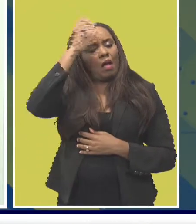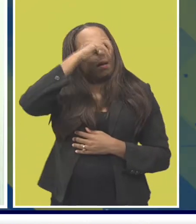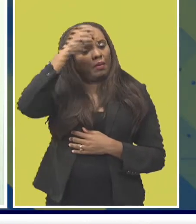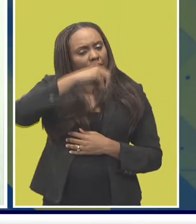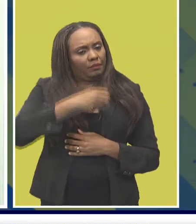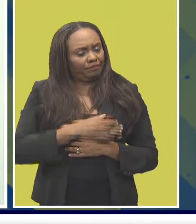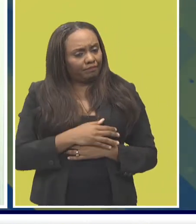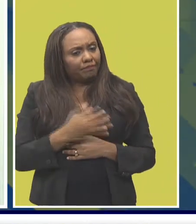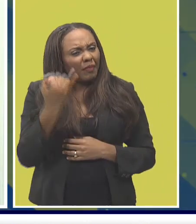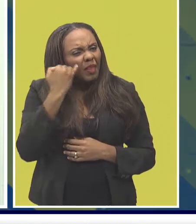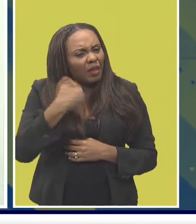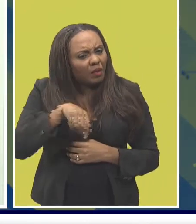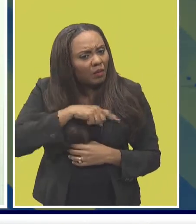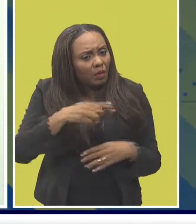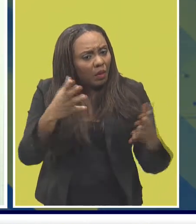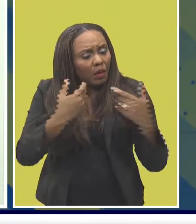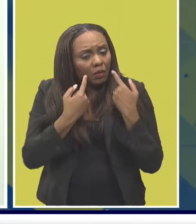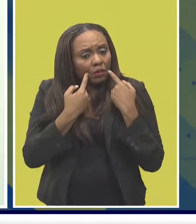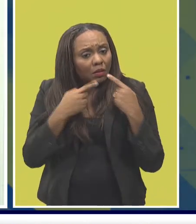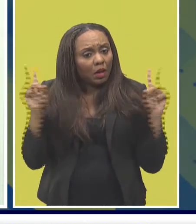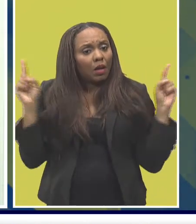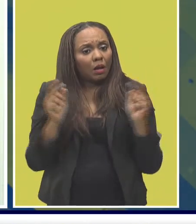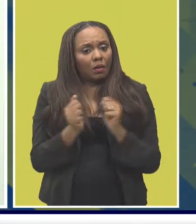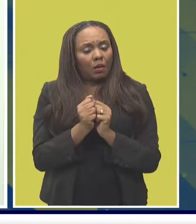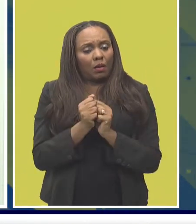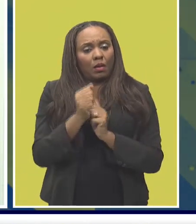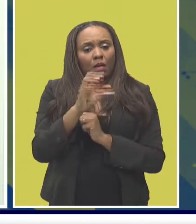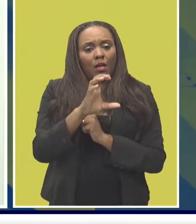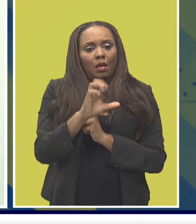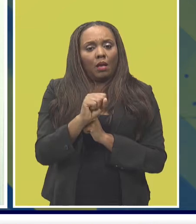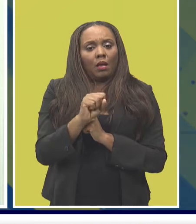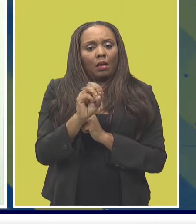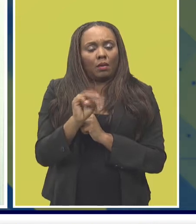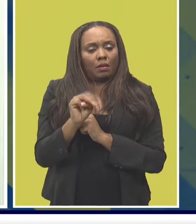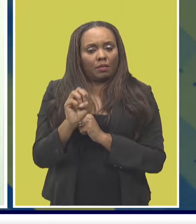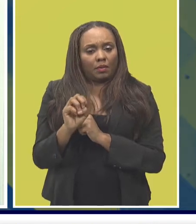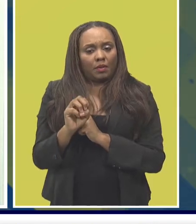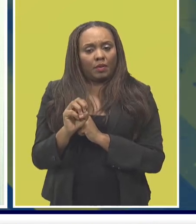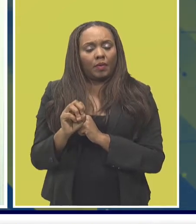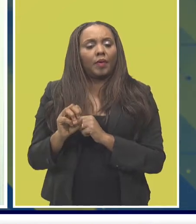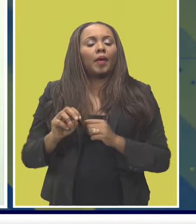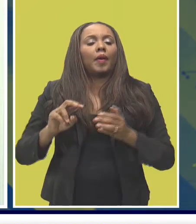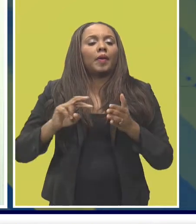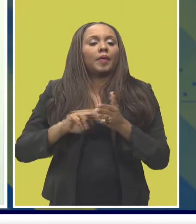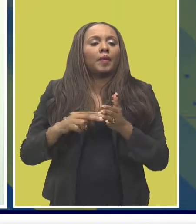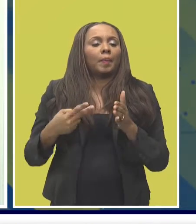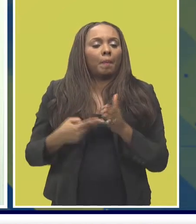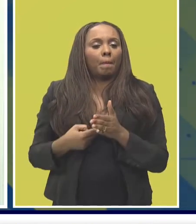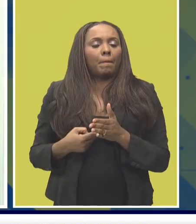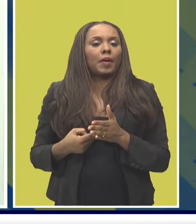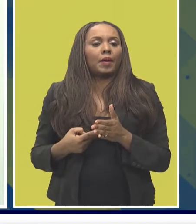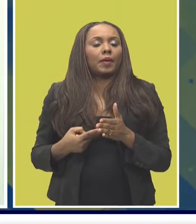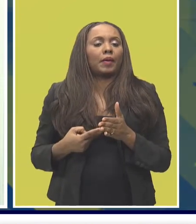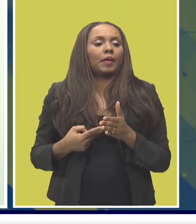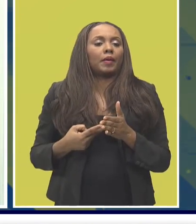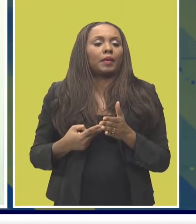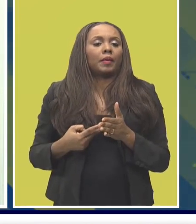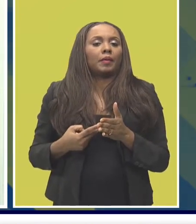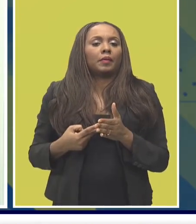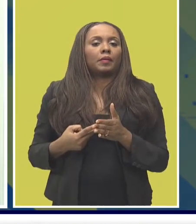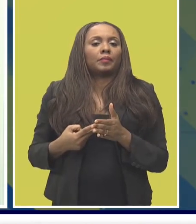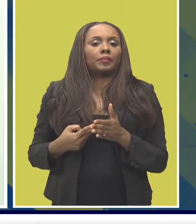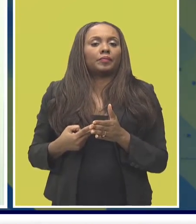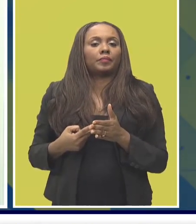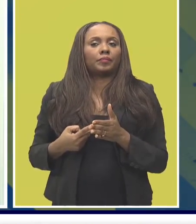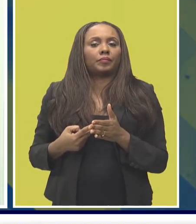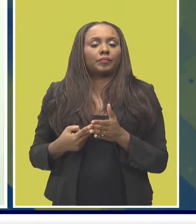succeed in building our CSME, the consultative mechanisms that CARICOM